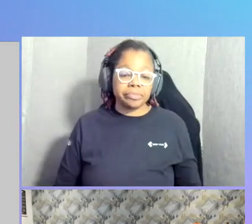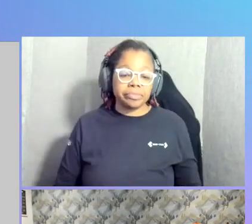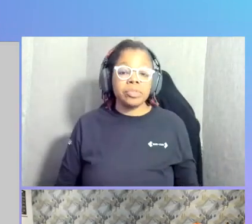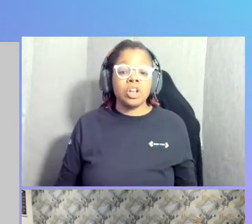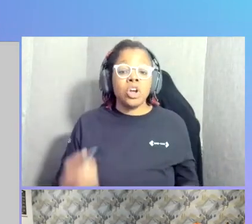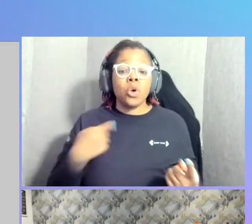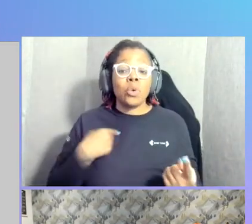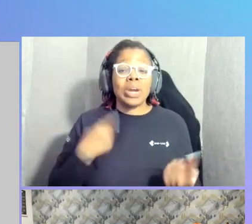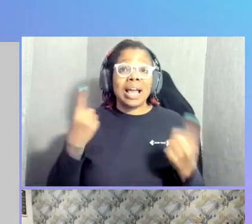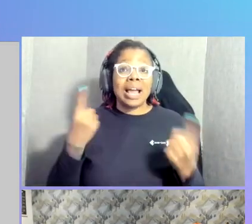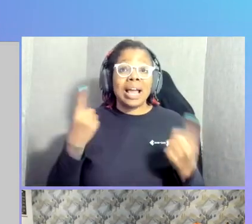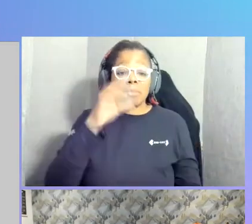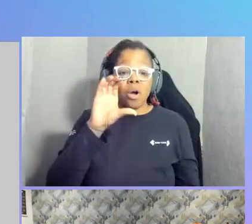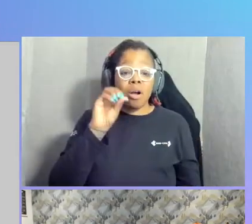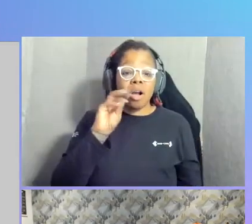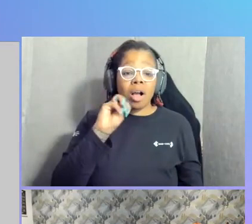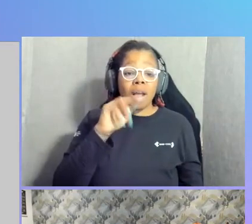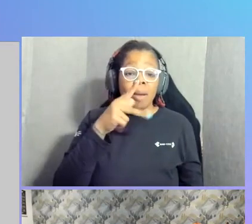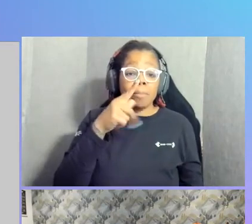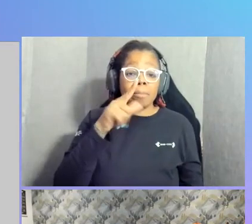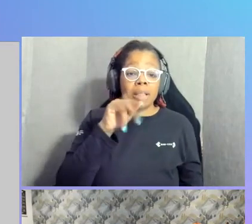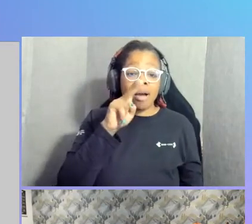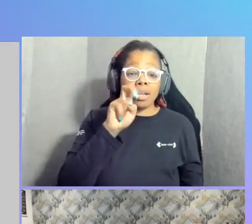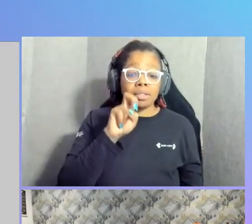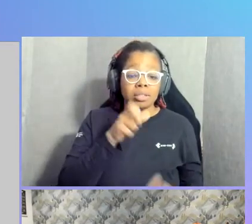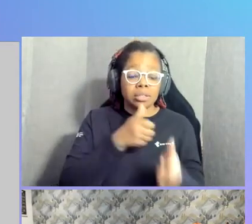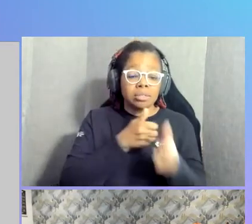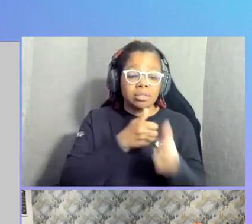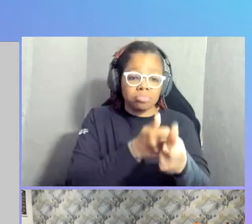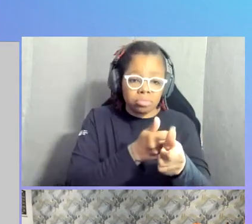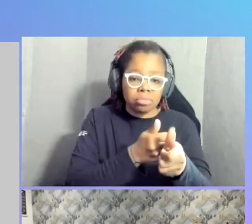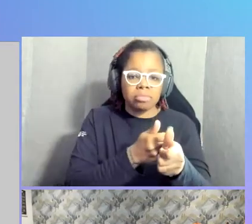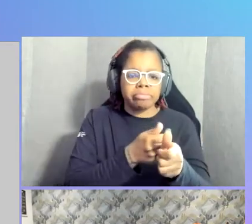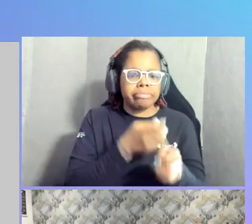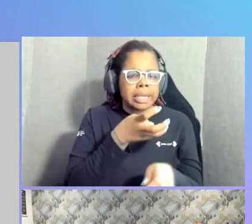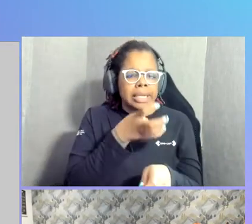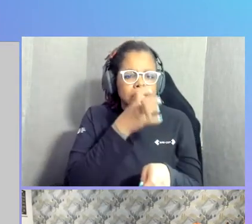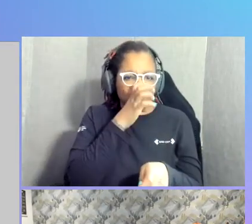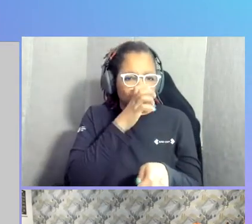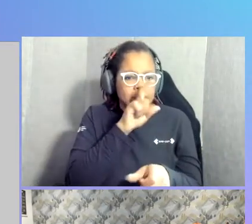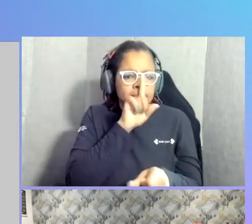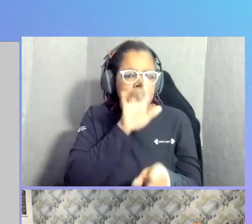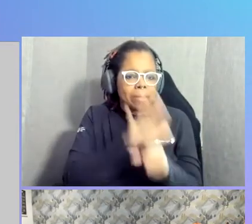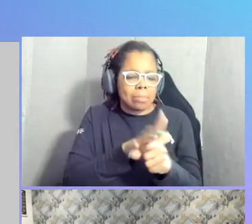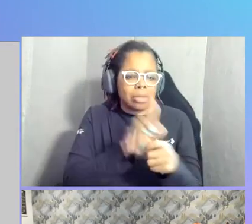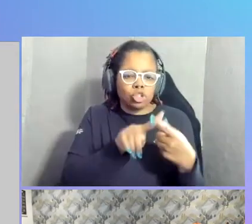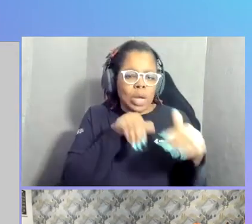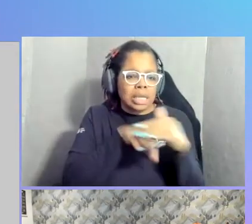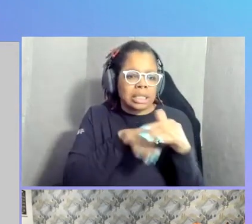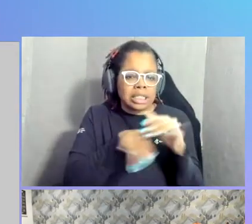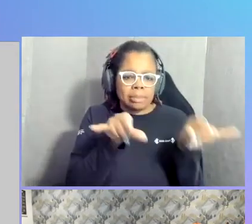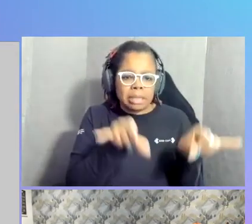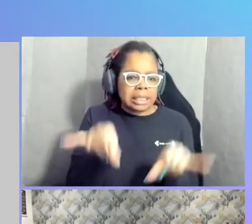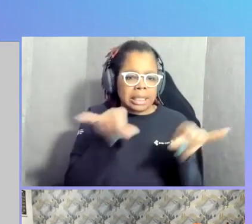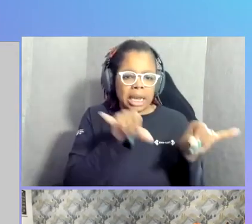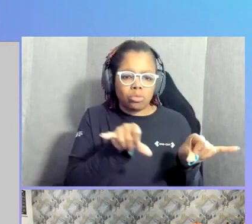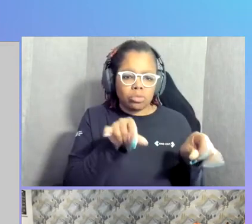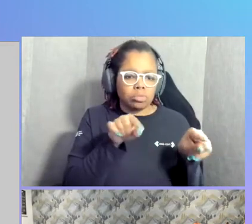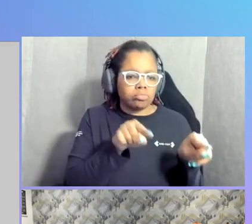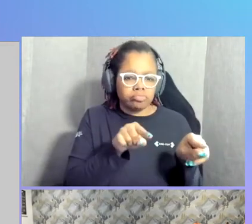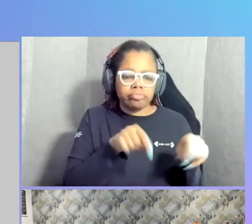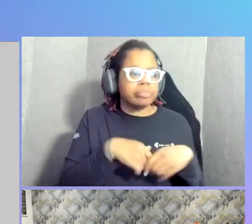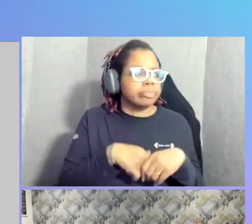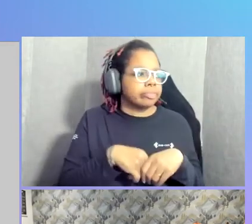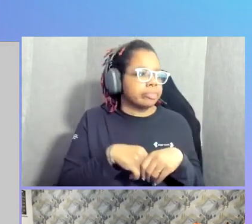think about compliance, I think it is a strict commitment to accessibility standards. It's based